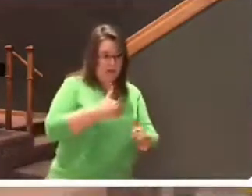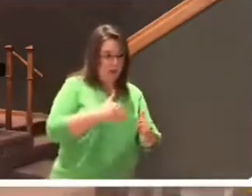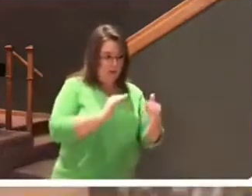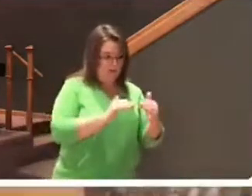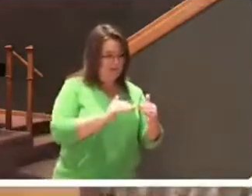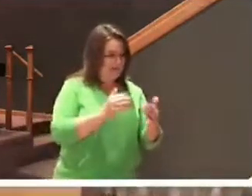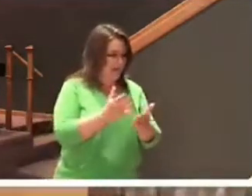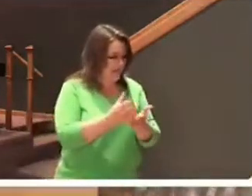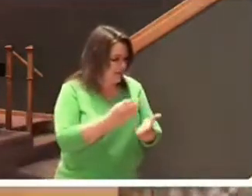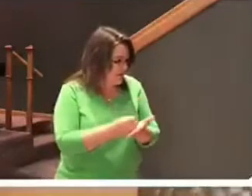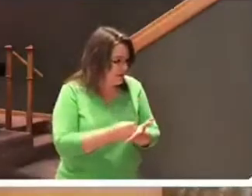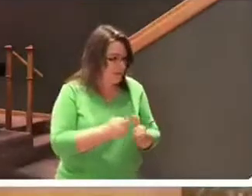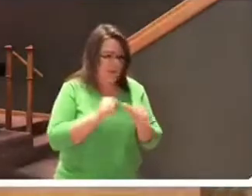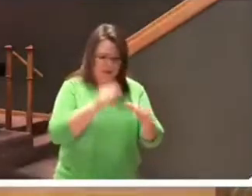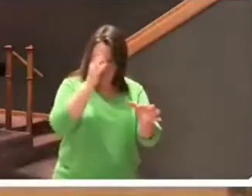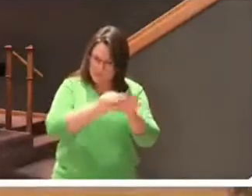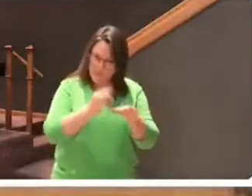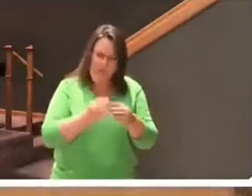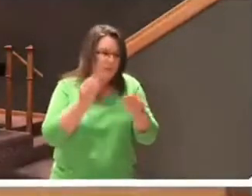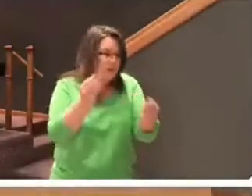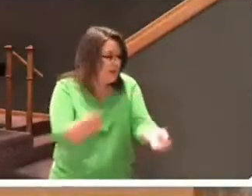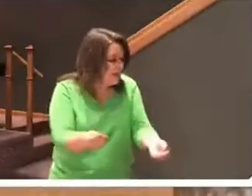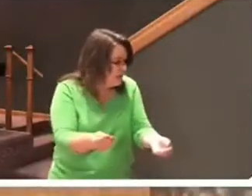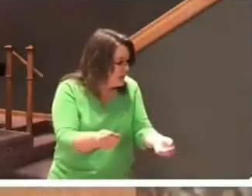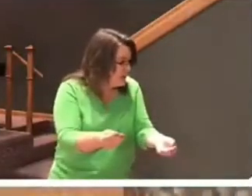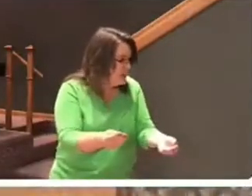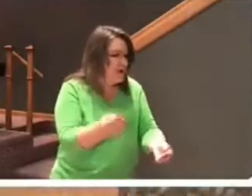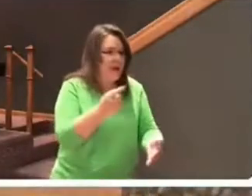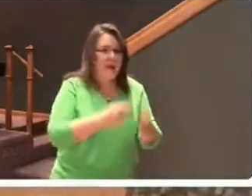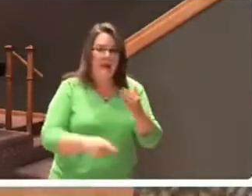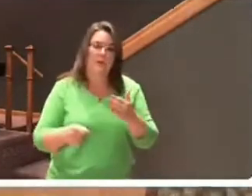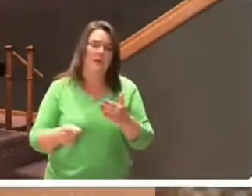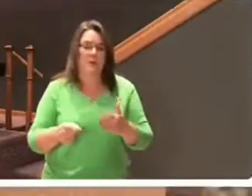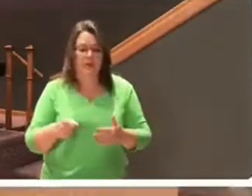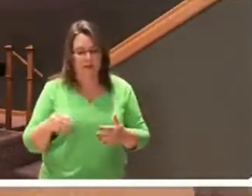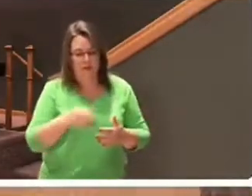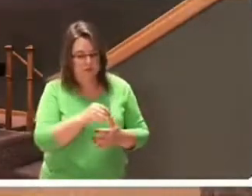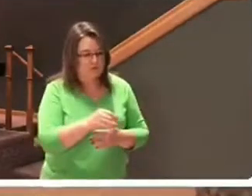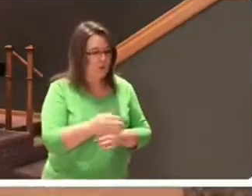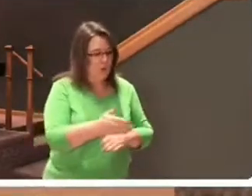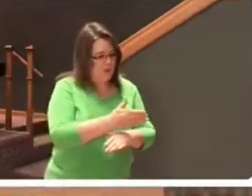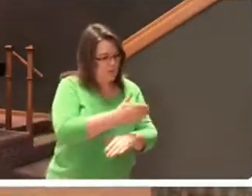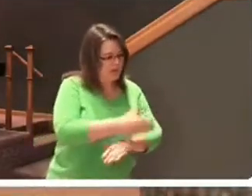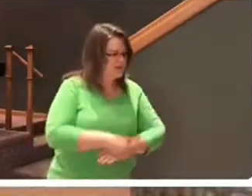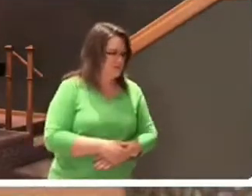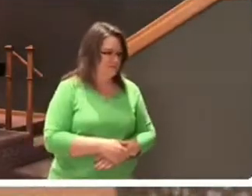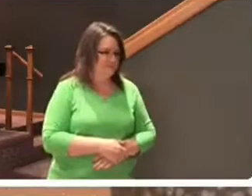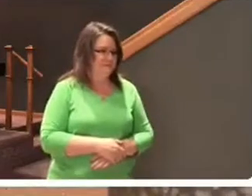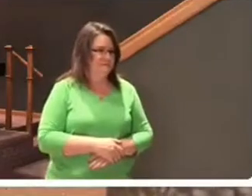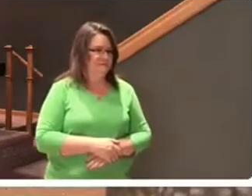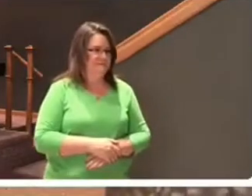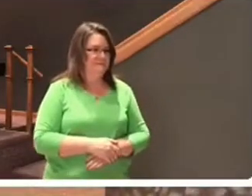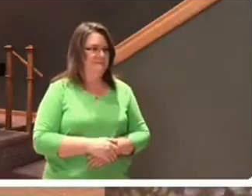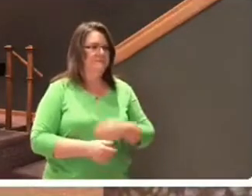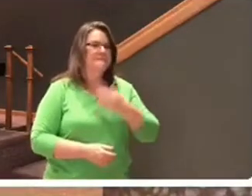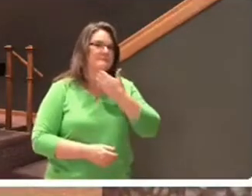income. We stayed faithful in our giving, and what we sowed, we reaped.